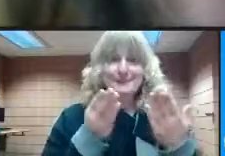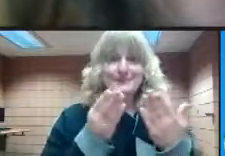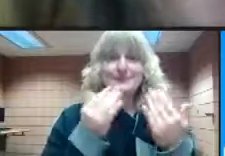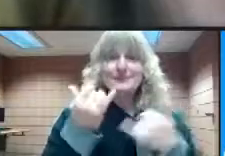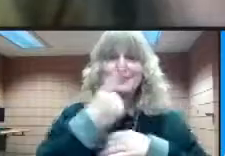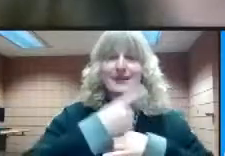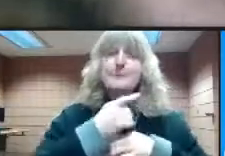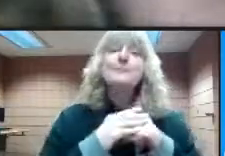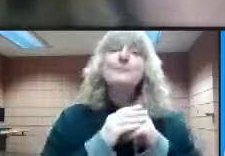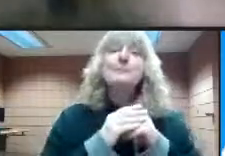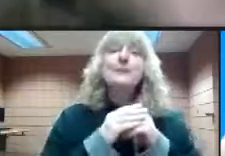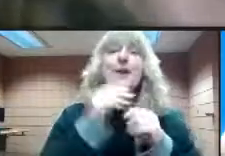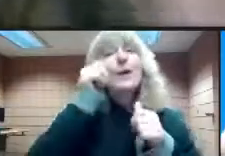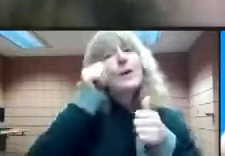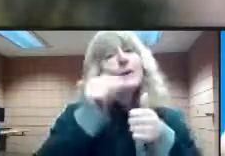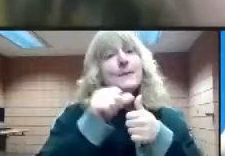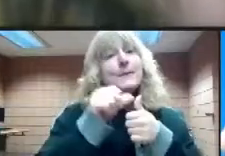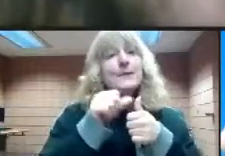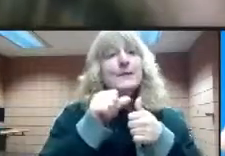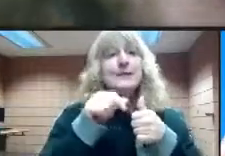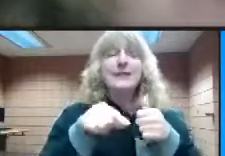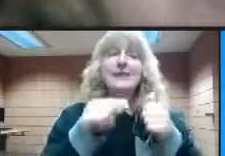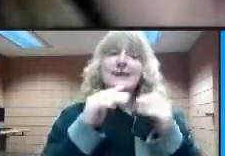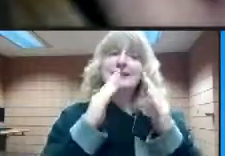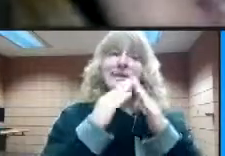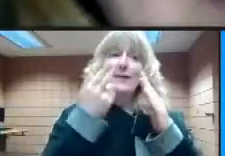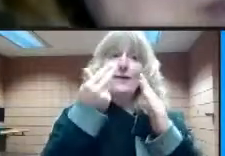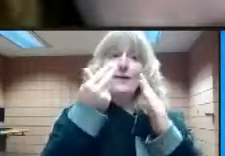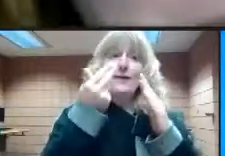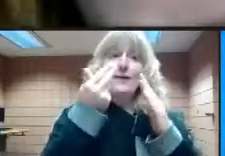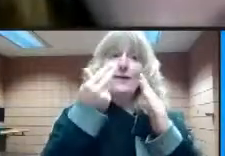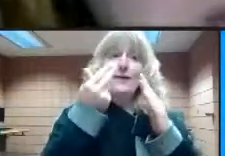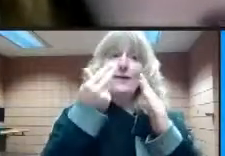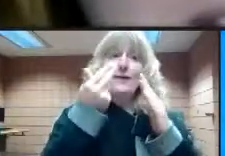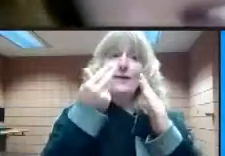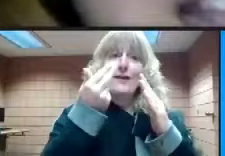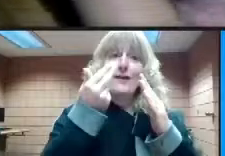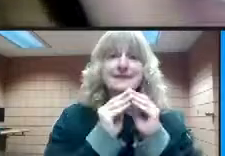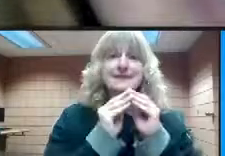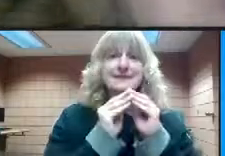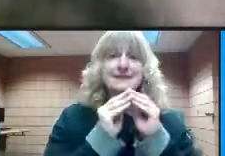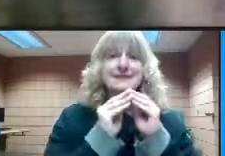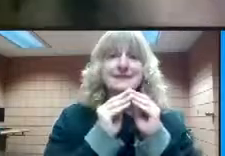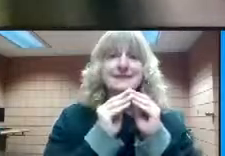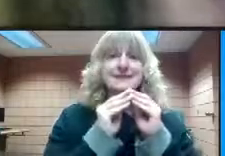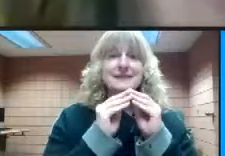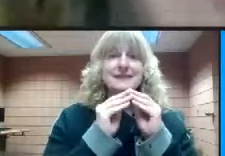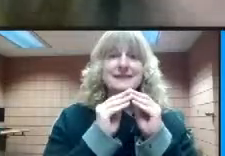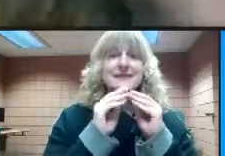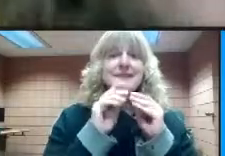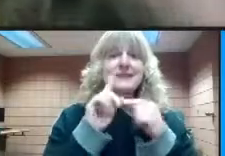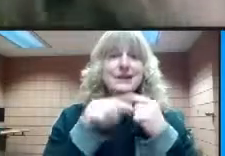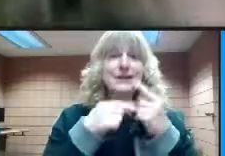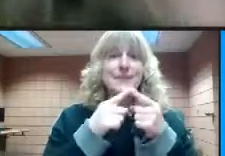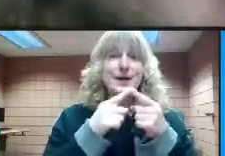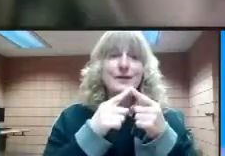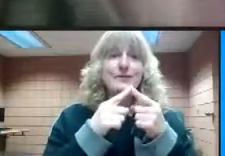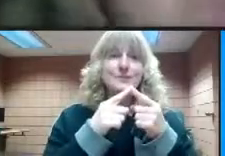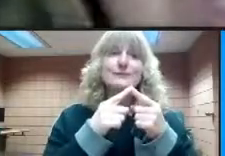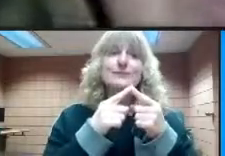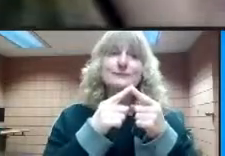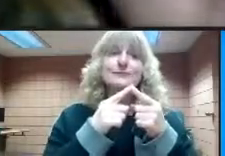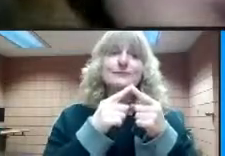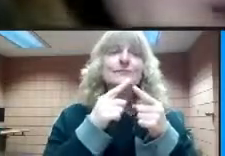this town hall is as much about the experts that we bring in as it is